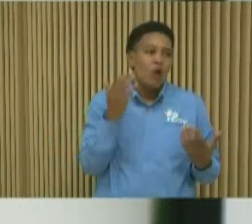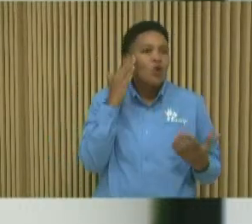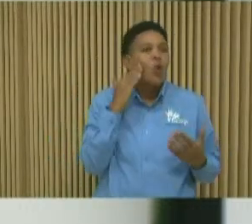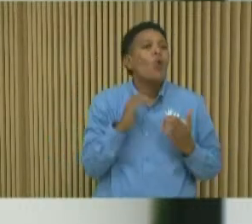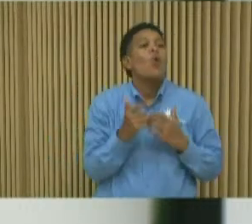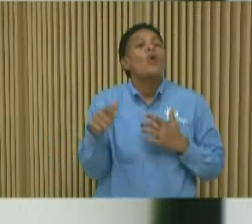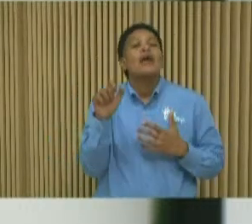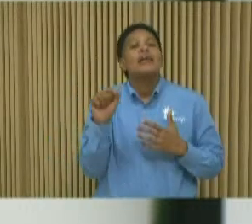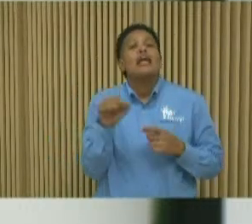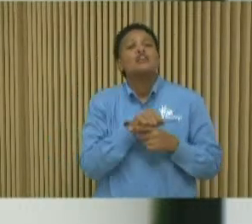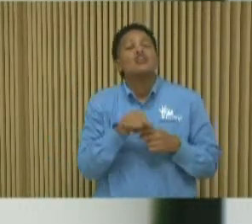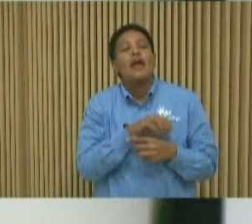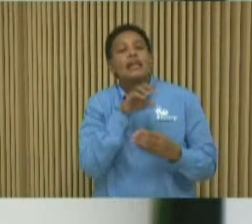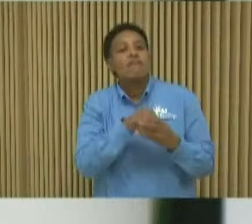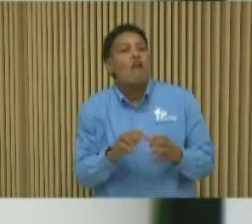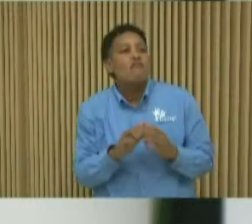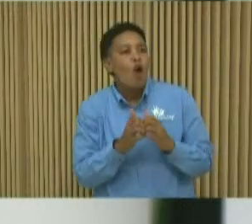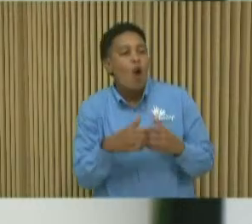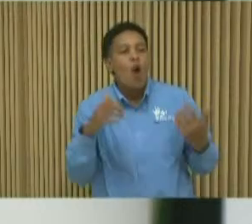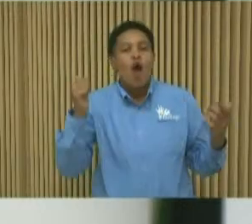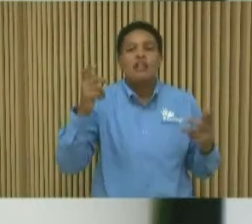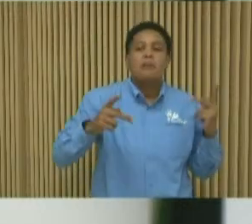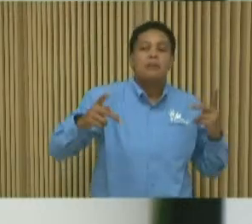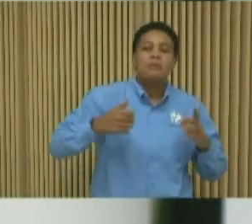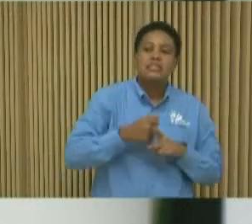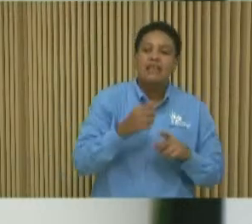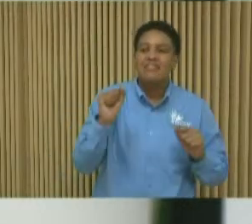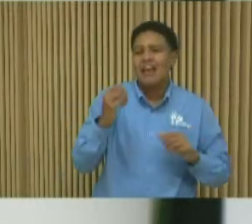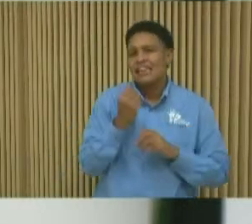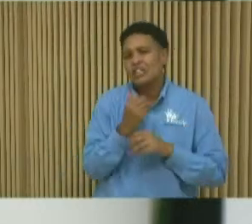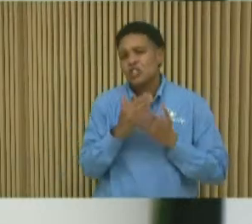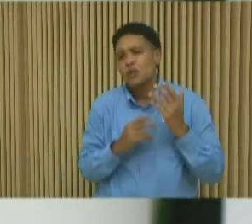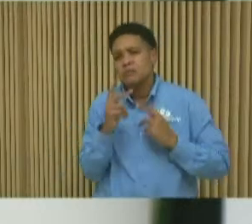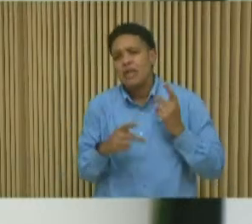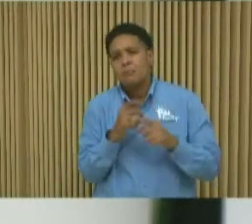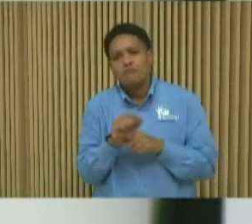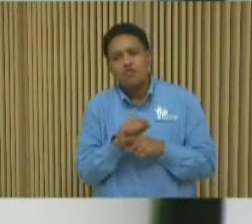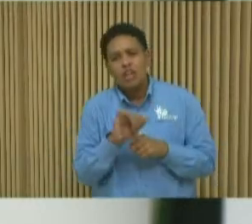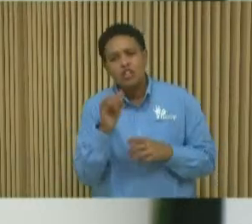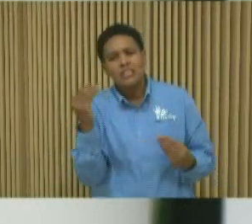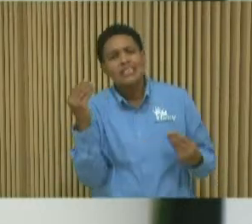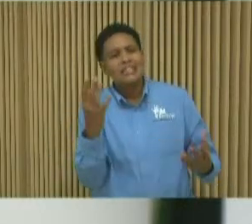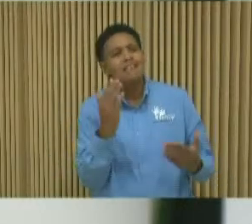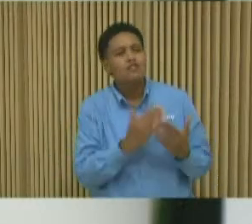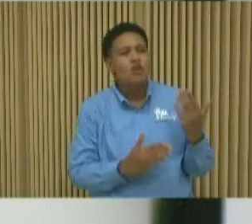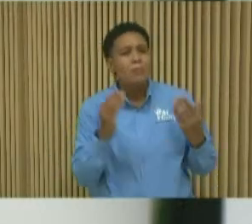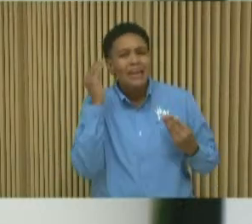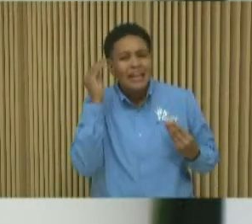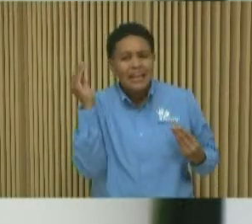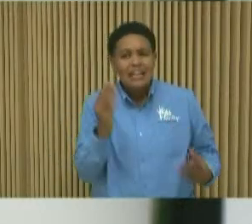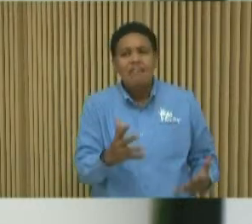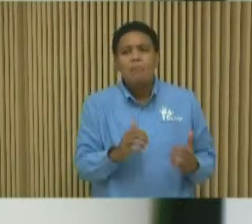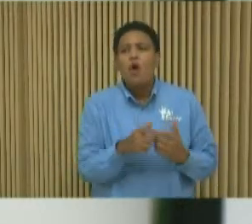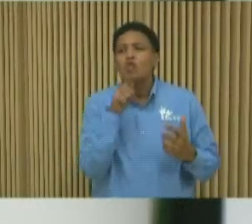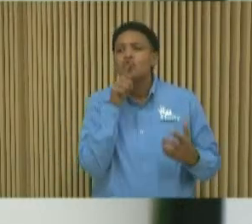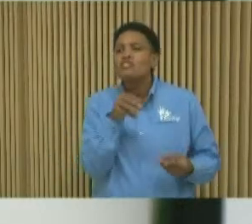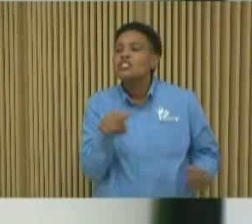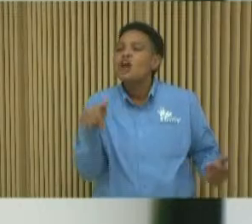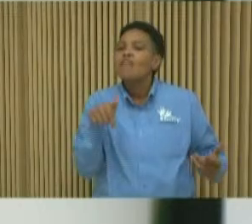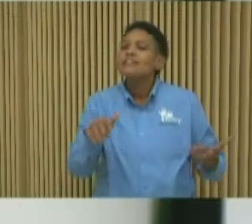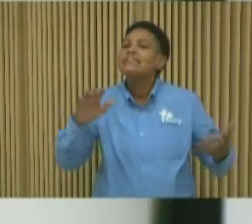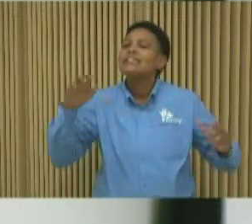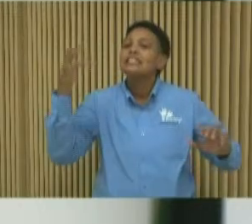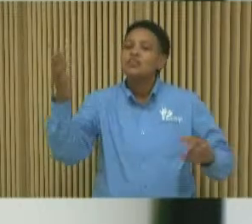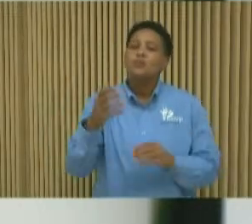they can get trained, how other persons can get some form of training as well, just to get some information how to resolve these